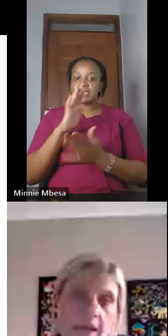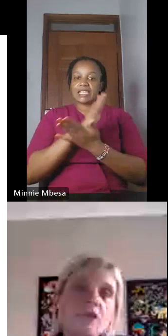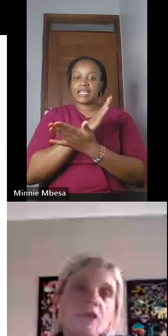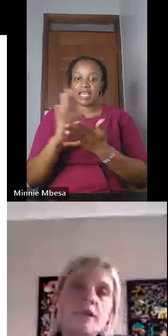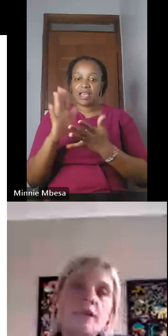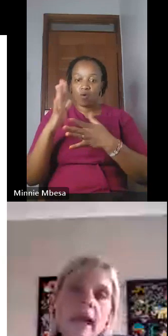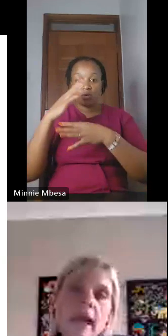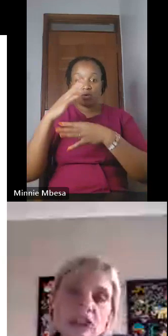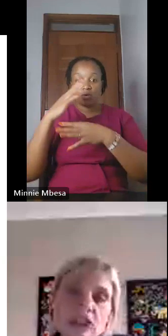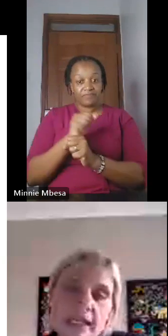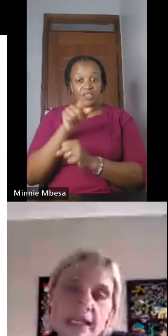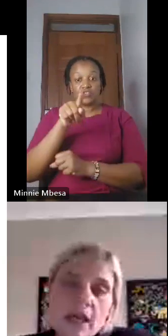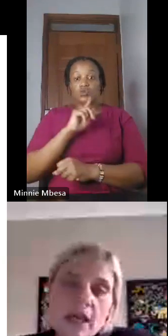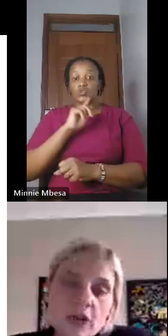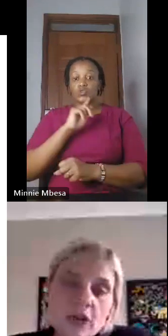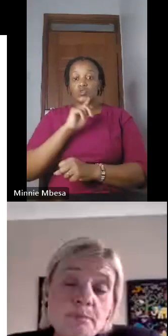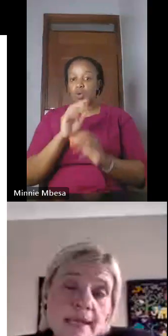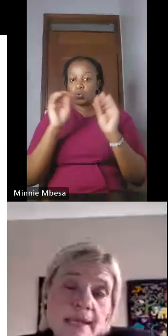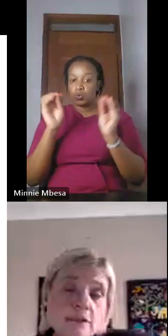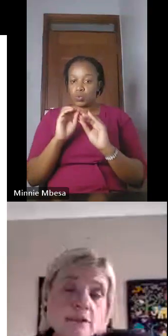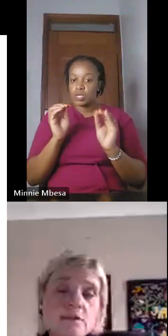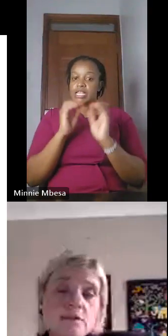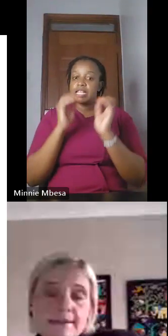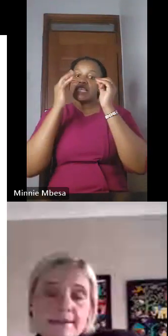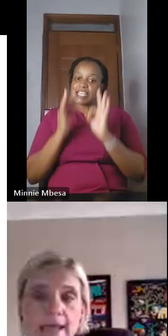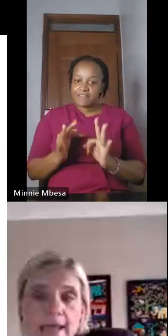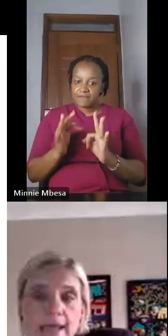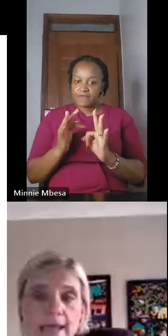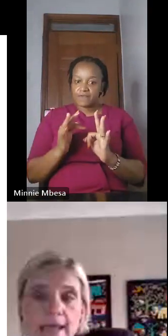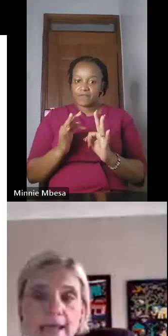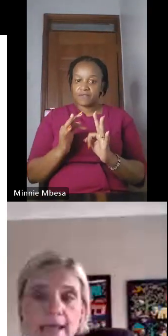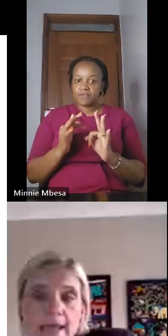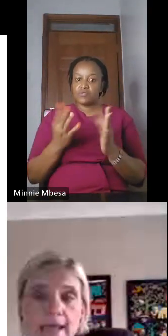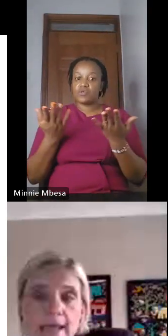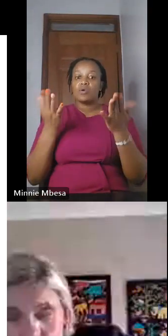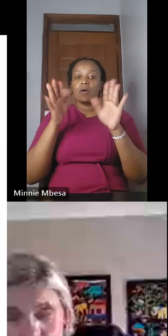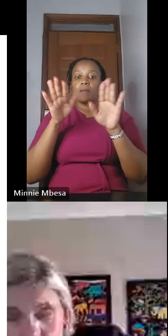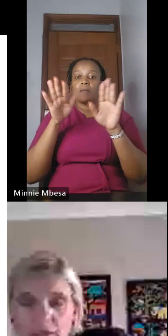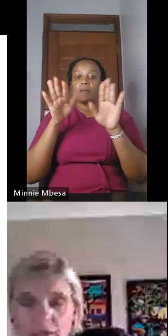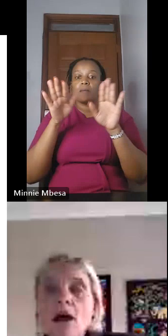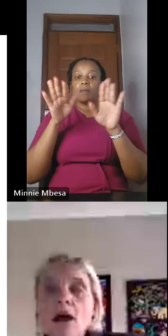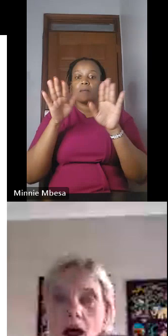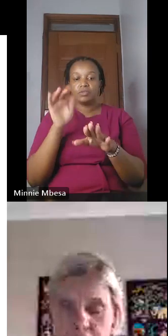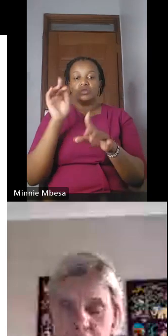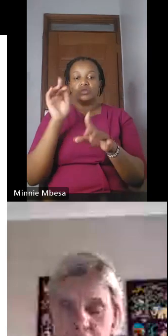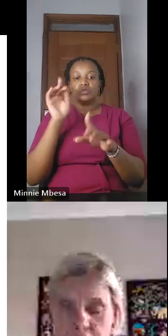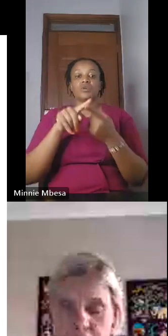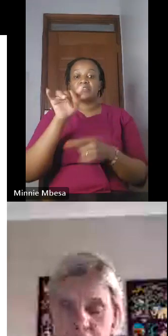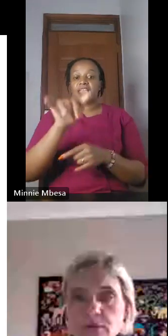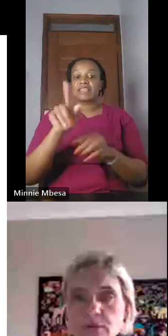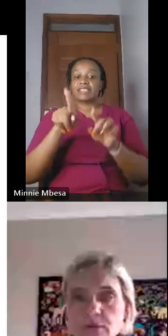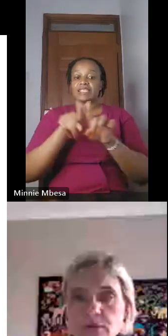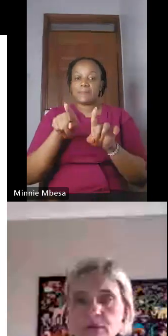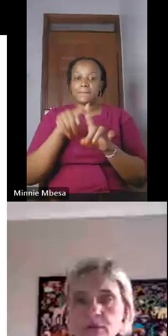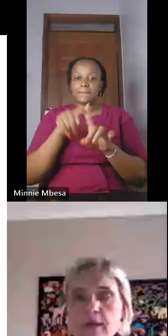sure that you will actually go back to that same position after